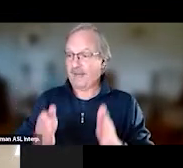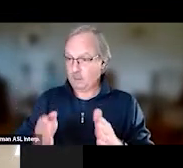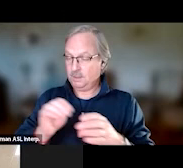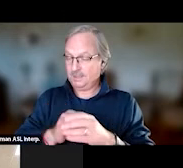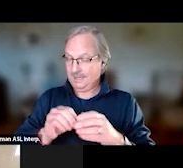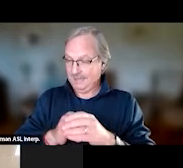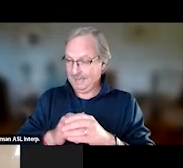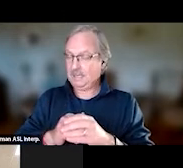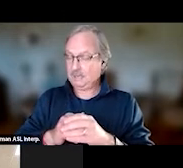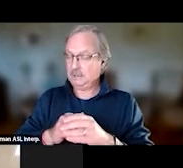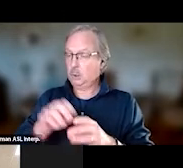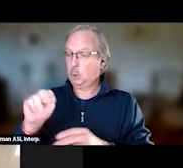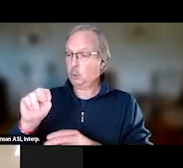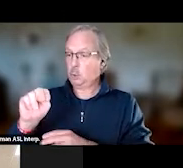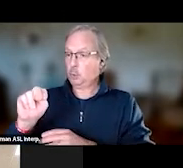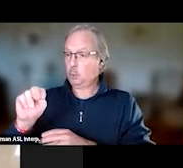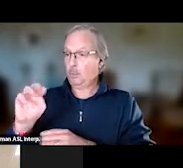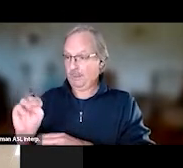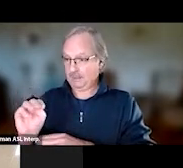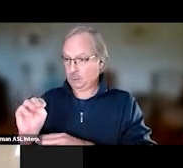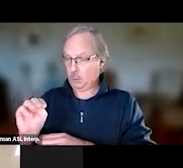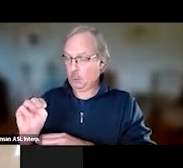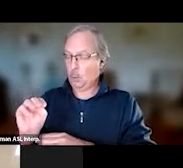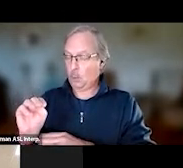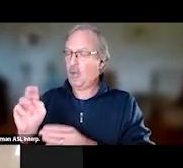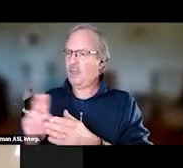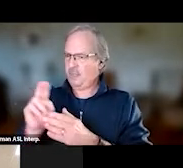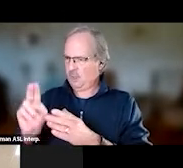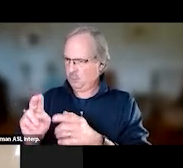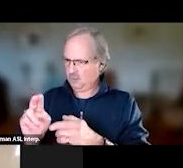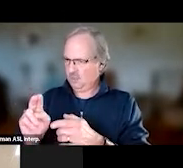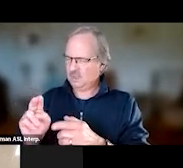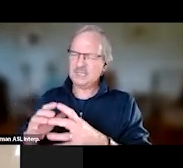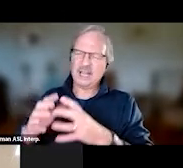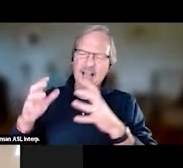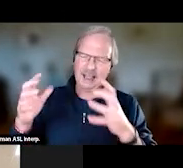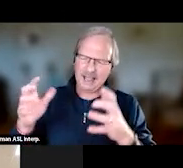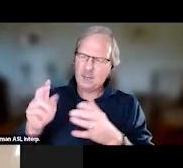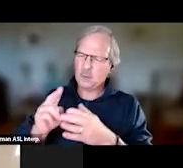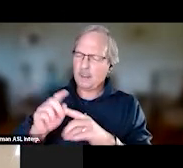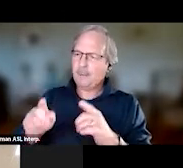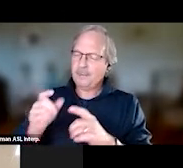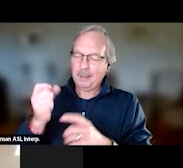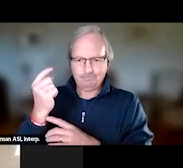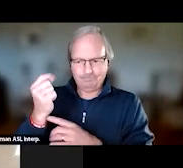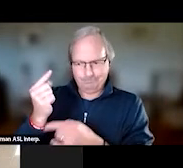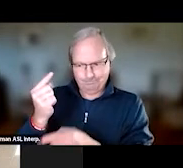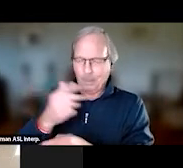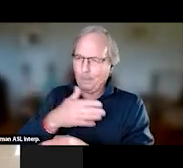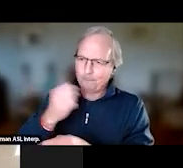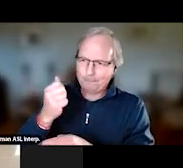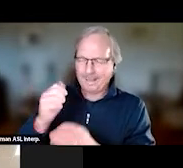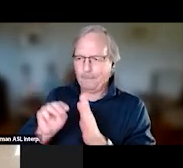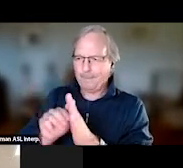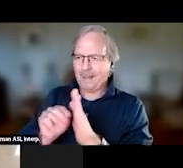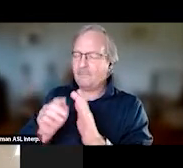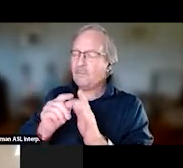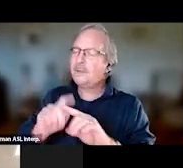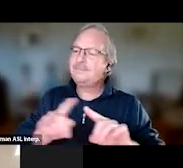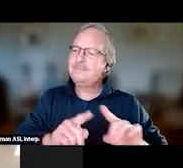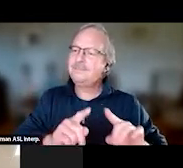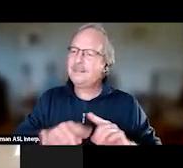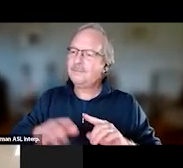ECHO. There's a ton of different medical ECHOs, but they've realized the utility of this model for many different settings,